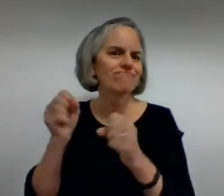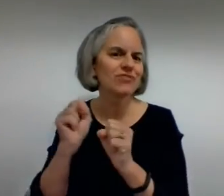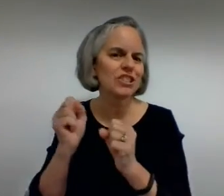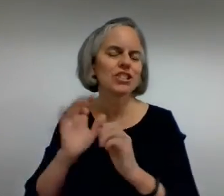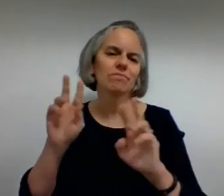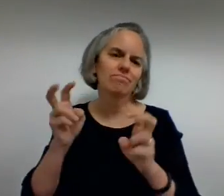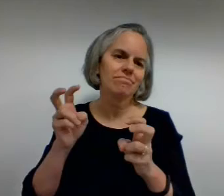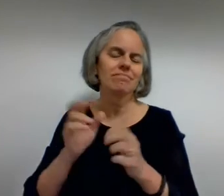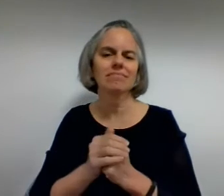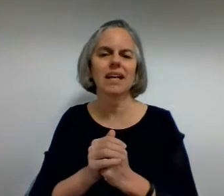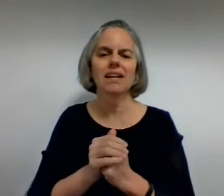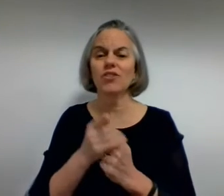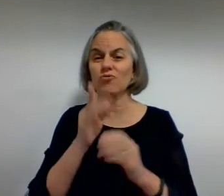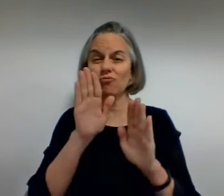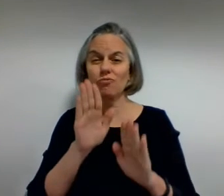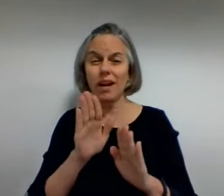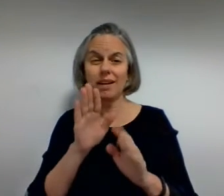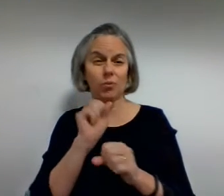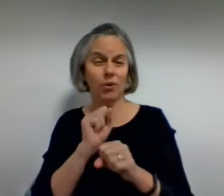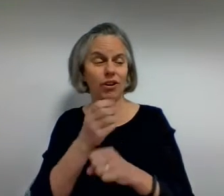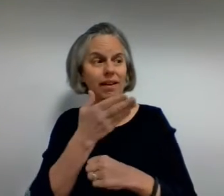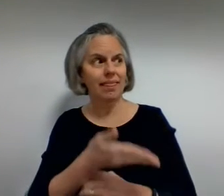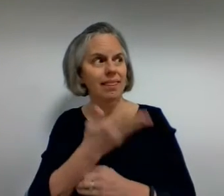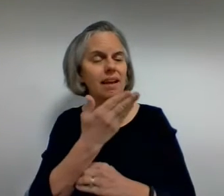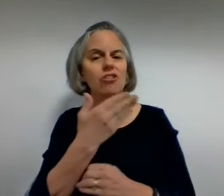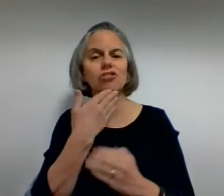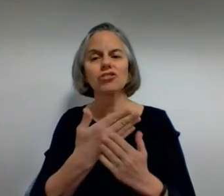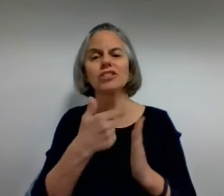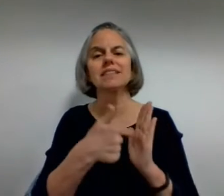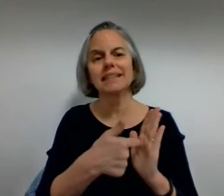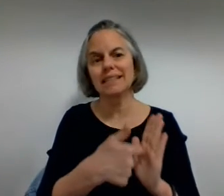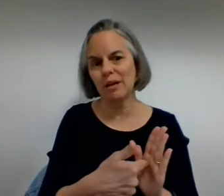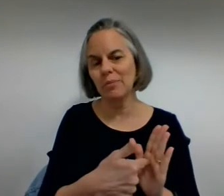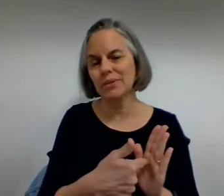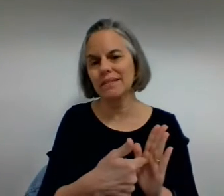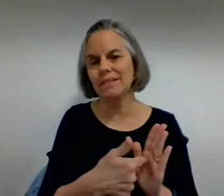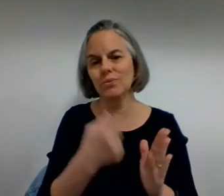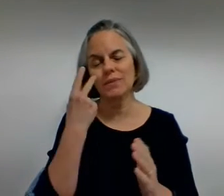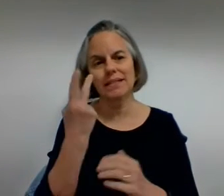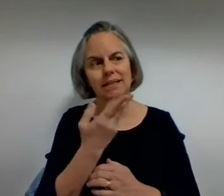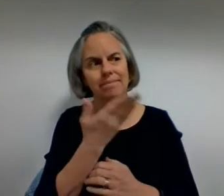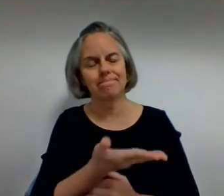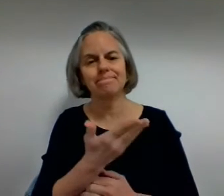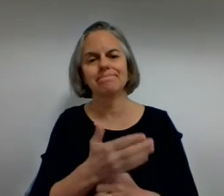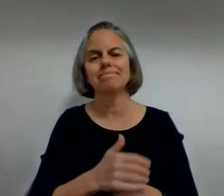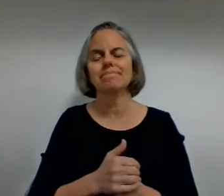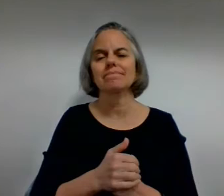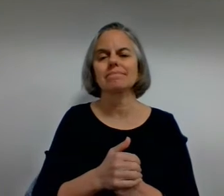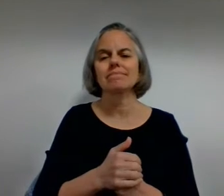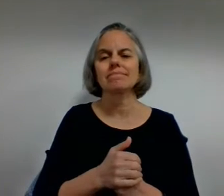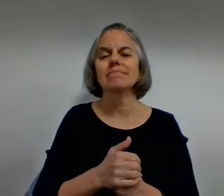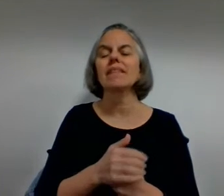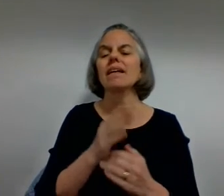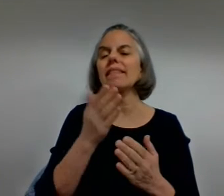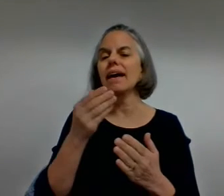great submissions that you can look at as good examples as well. Okay, so